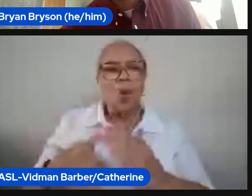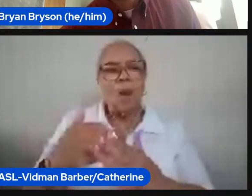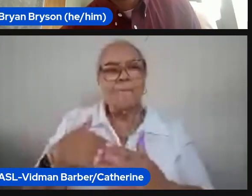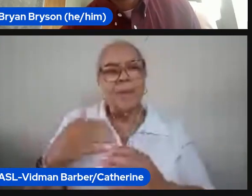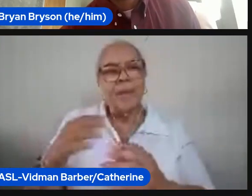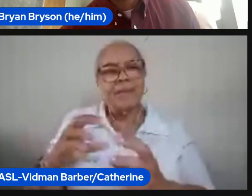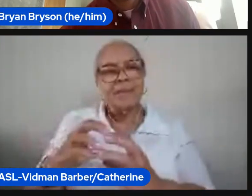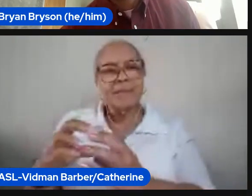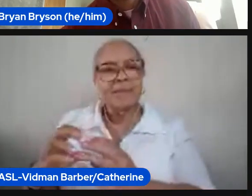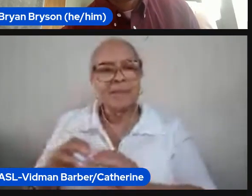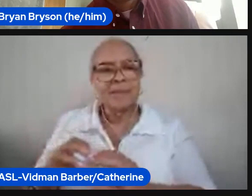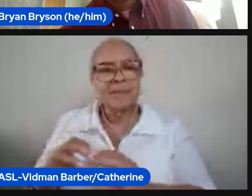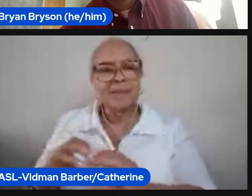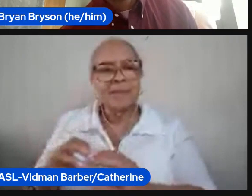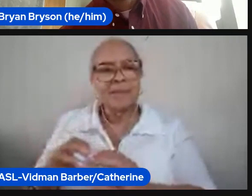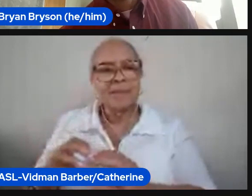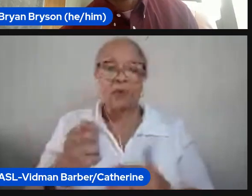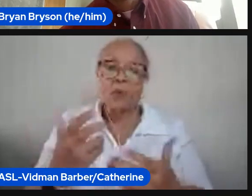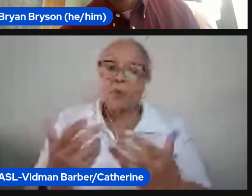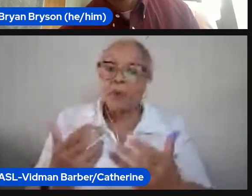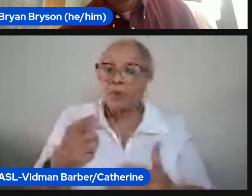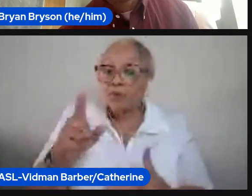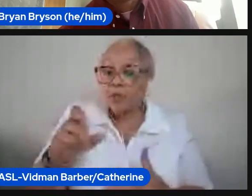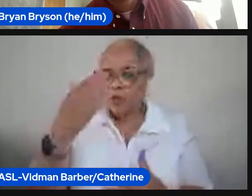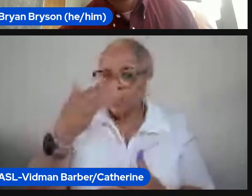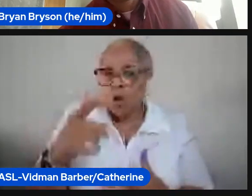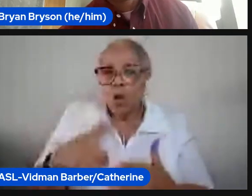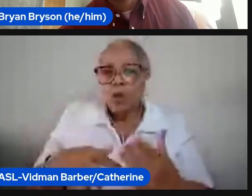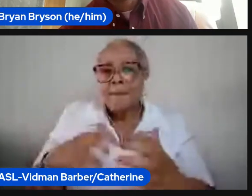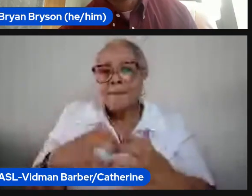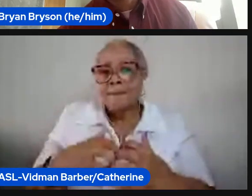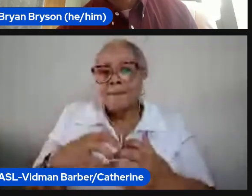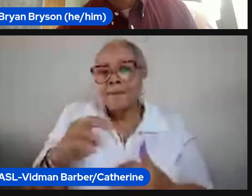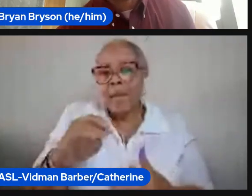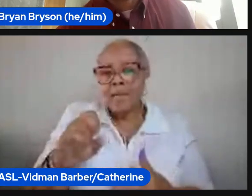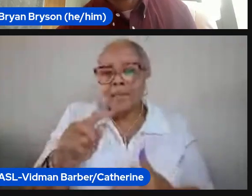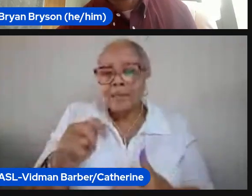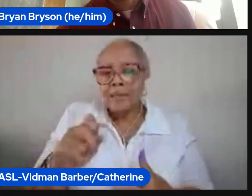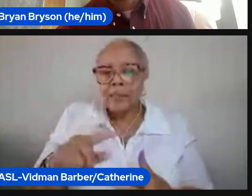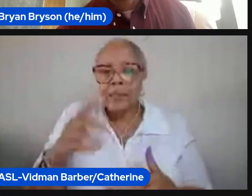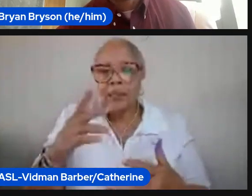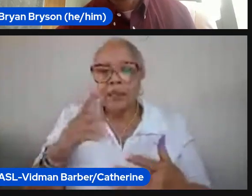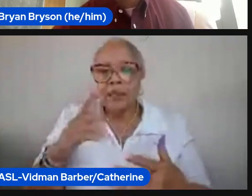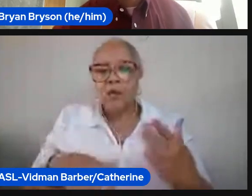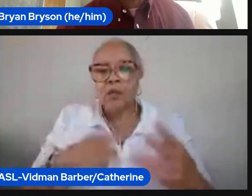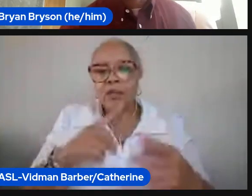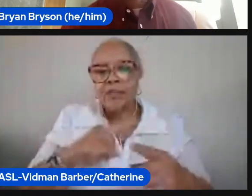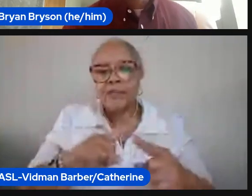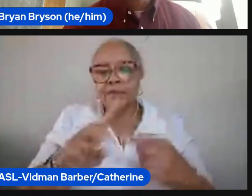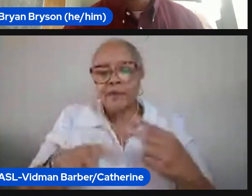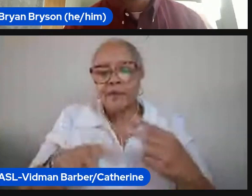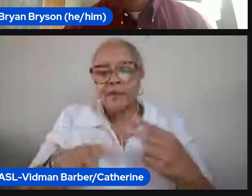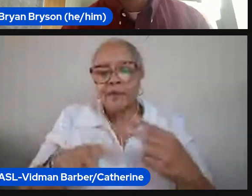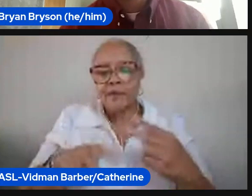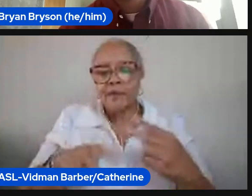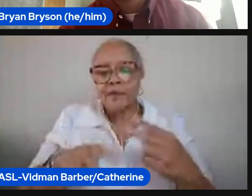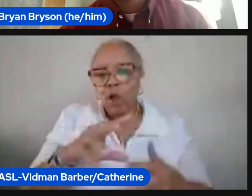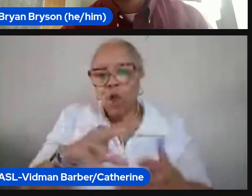there you would really like to know mechanistically what the target is, and you need a different type of machine learning model for that.